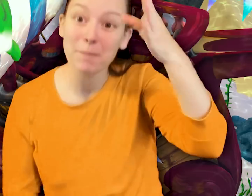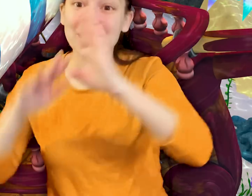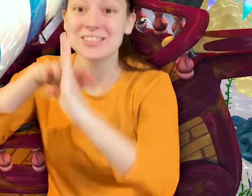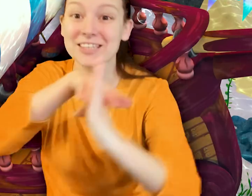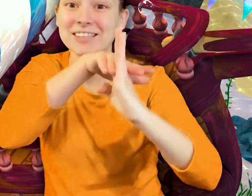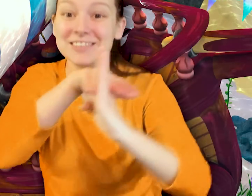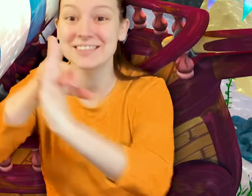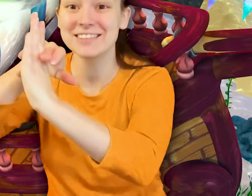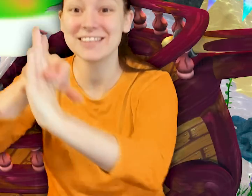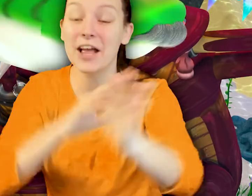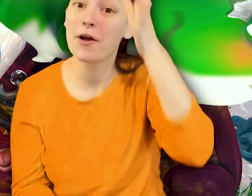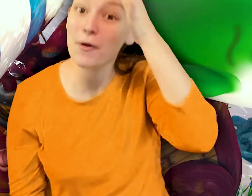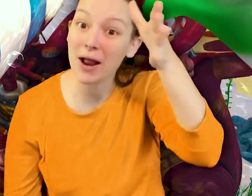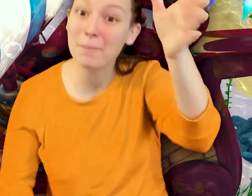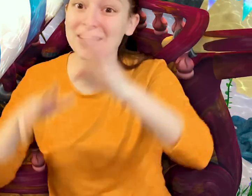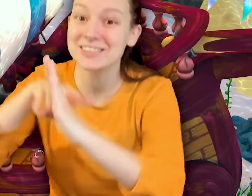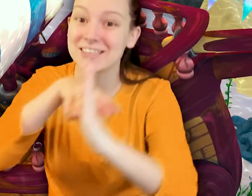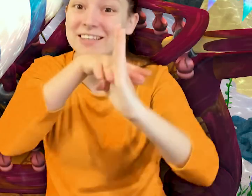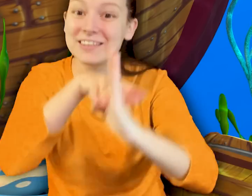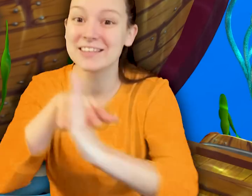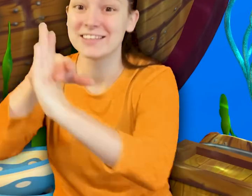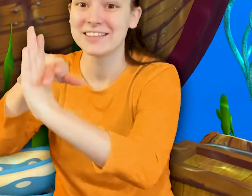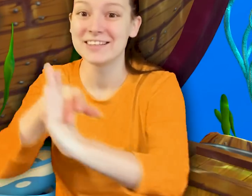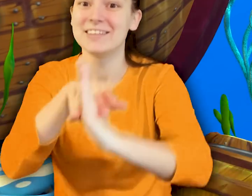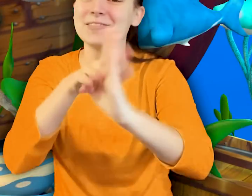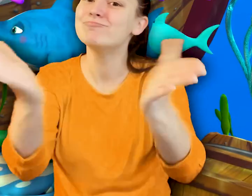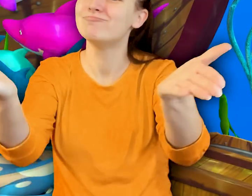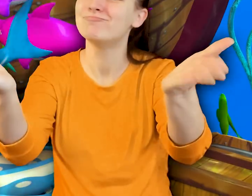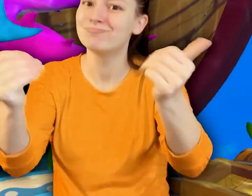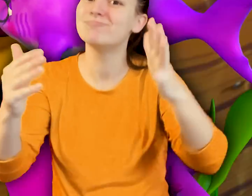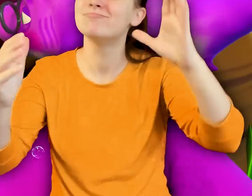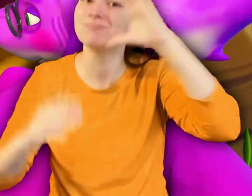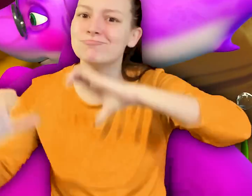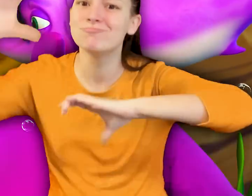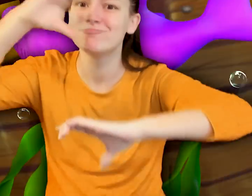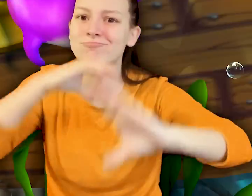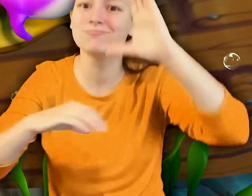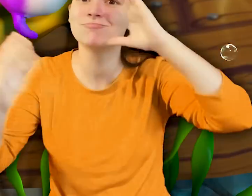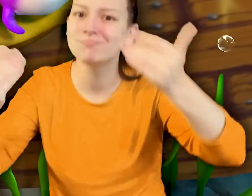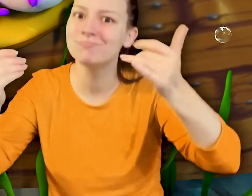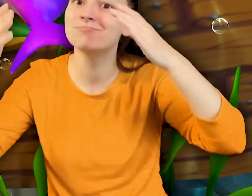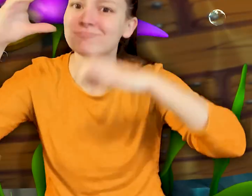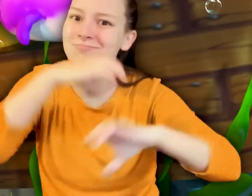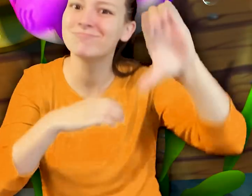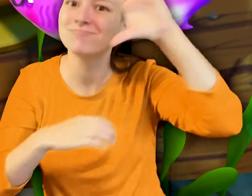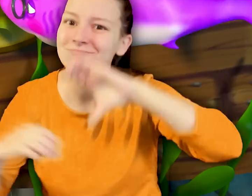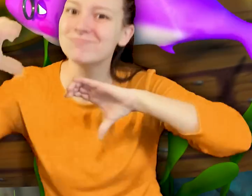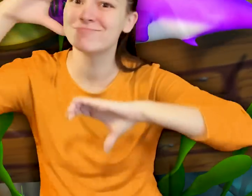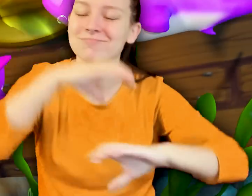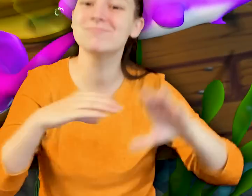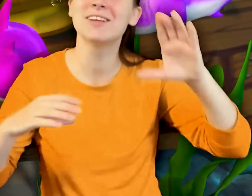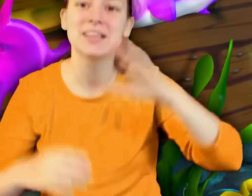doo doo doo doo grandpa shark doo dooo doo doo doo doo grandpa shark Let's Go Hunt Let's